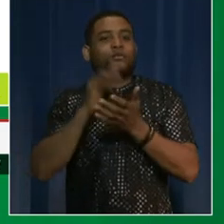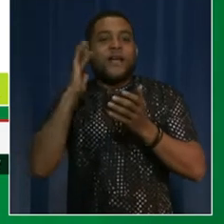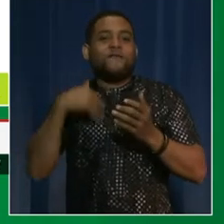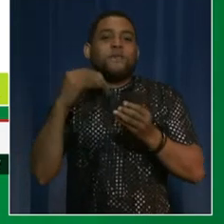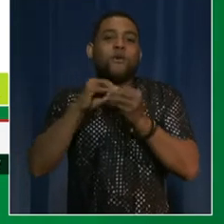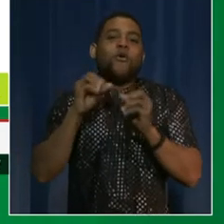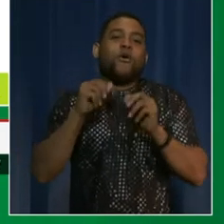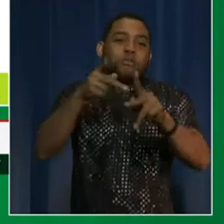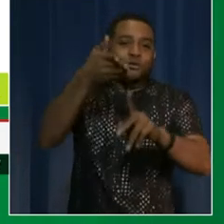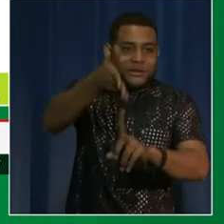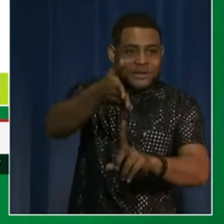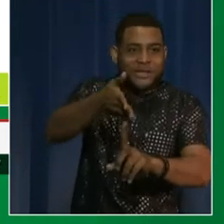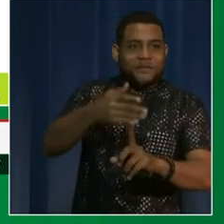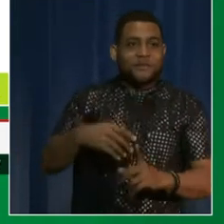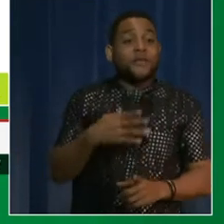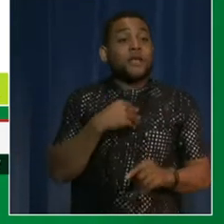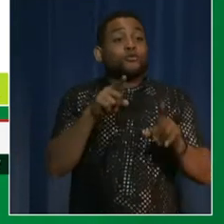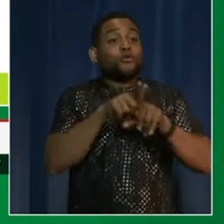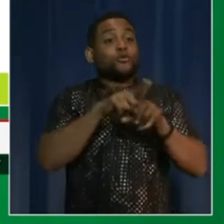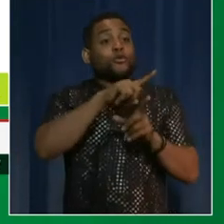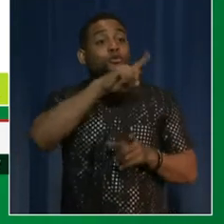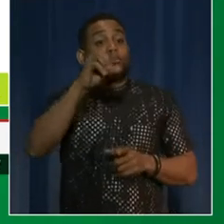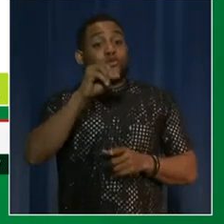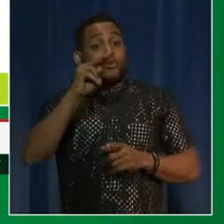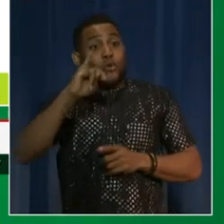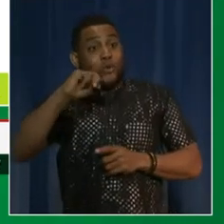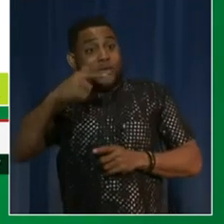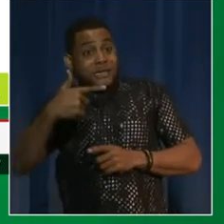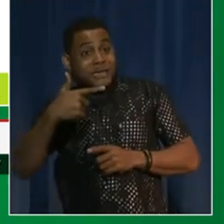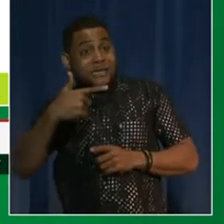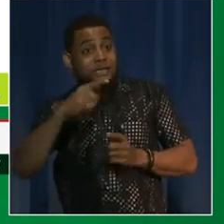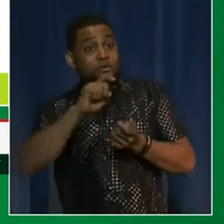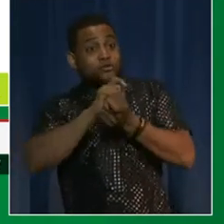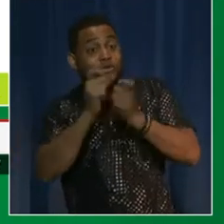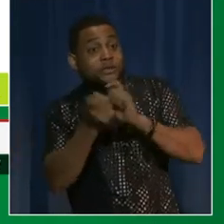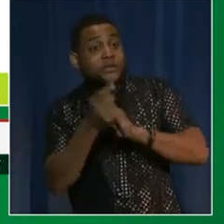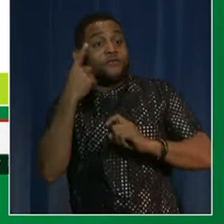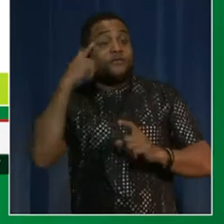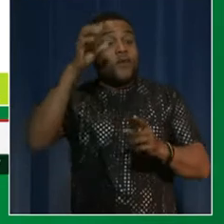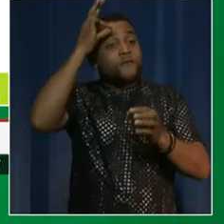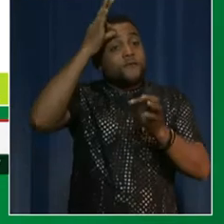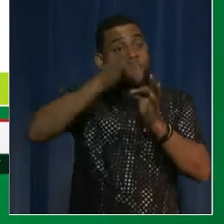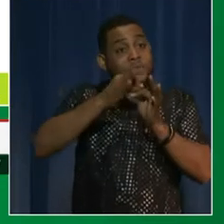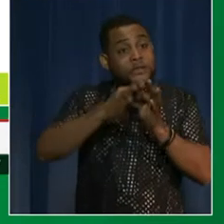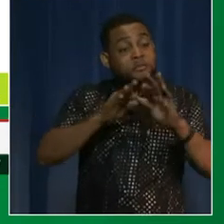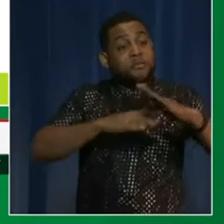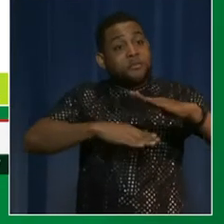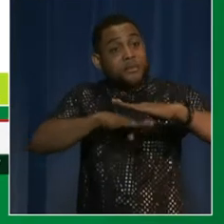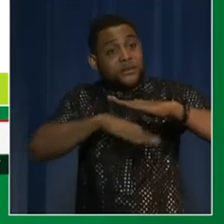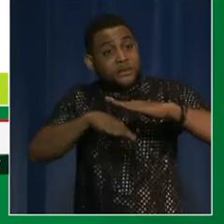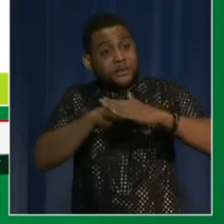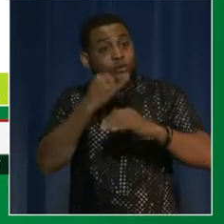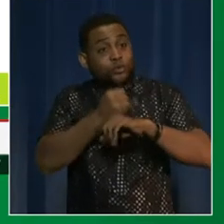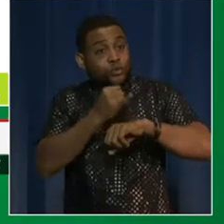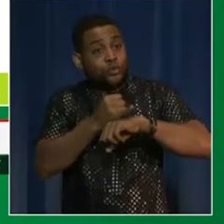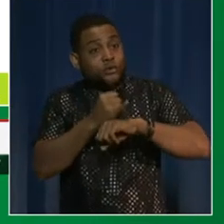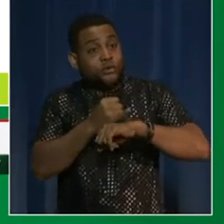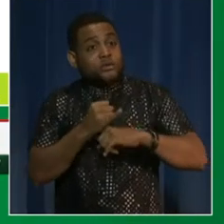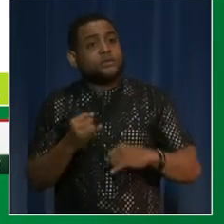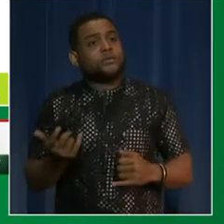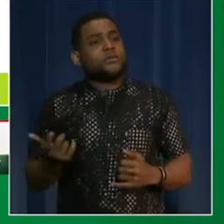zoning changes for faith-based properties. It's really important to note that our faith-based institutions are an